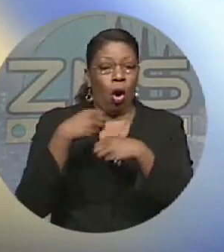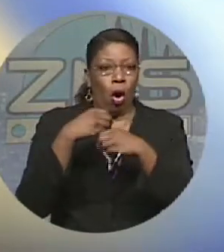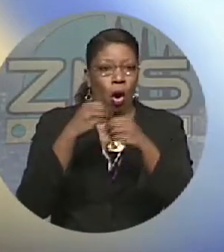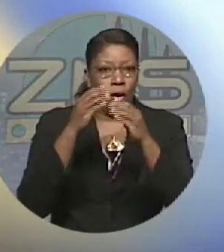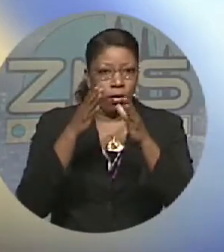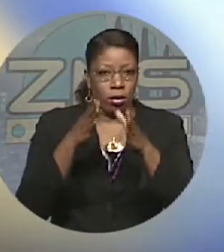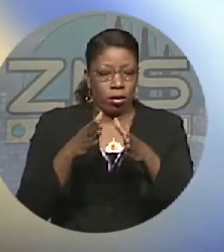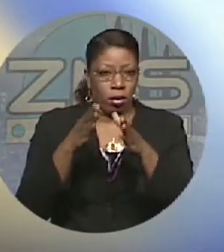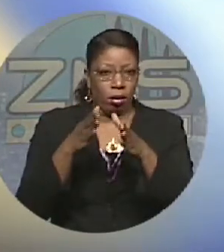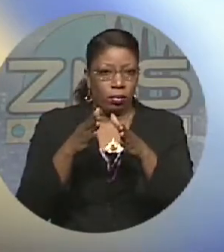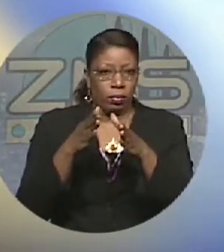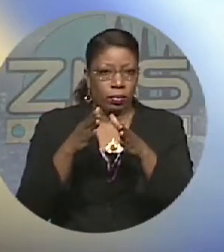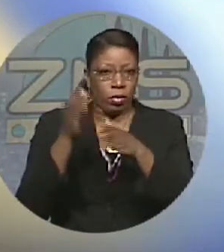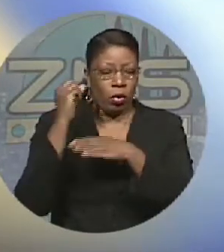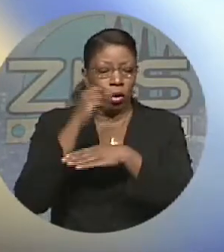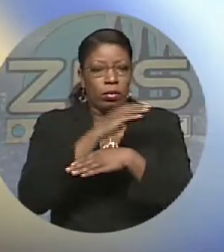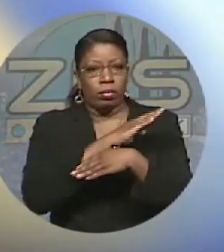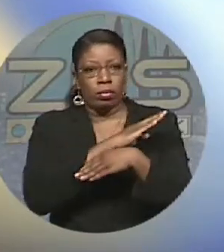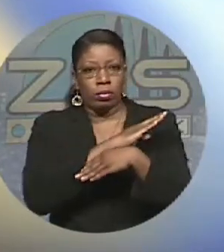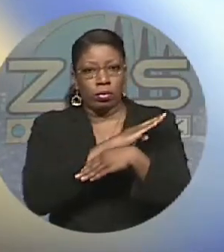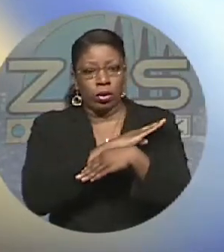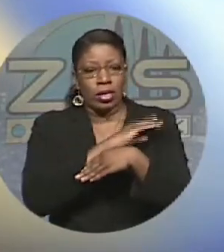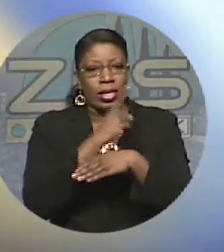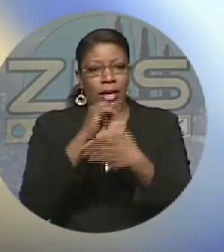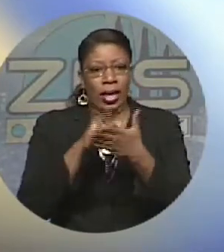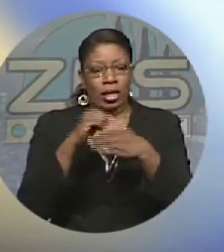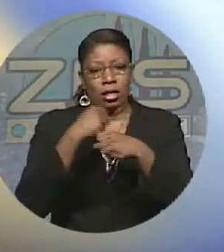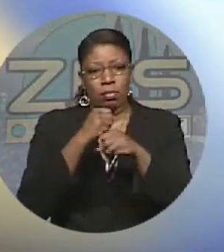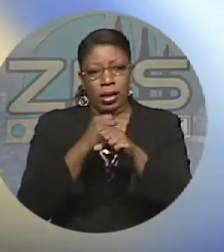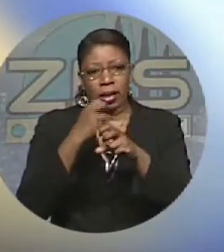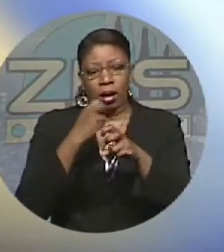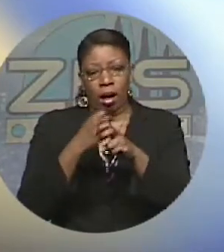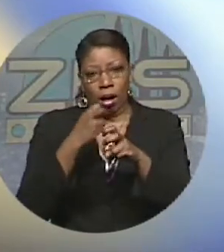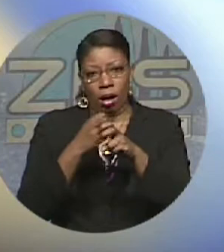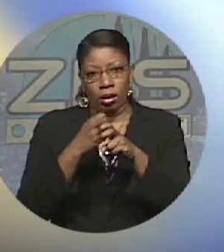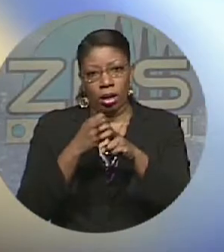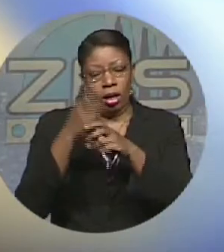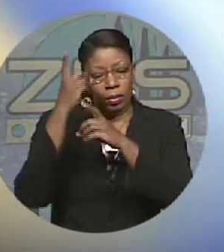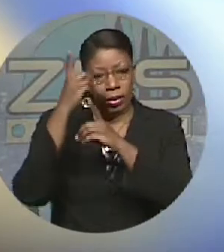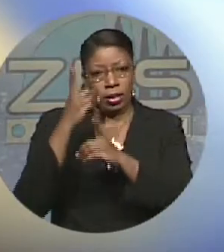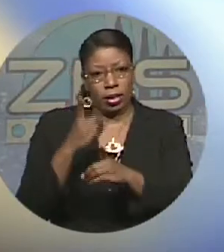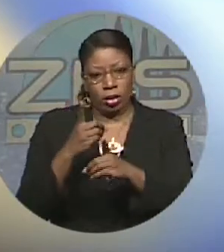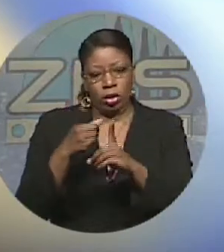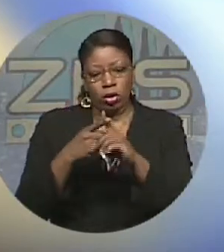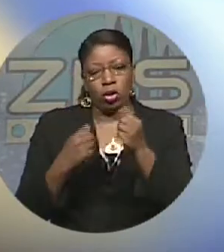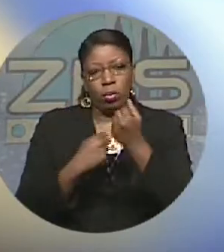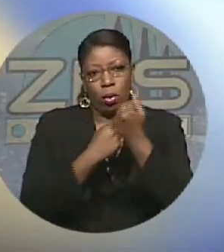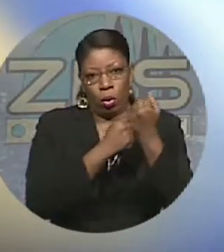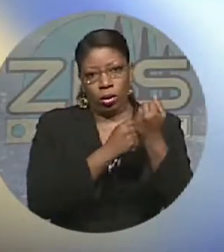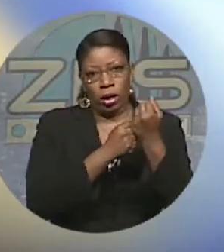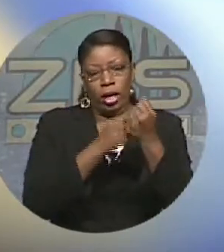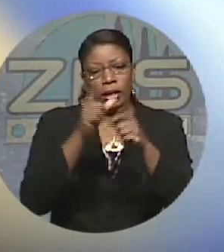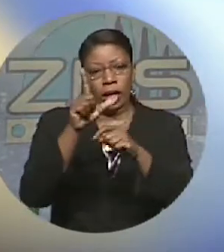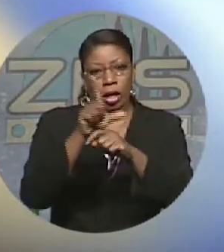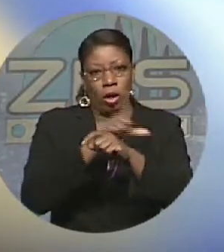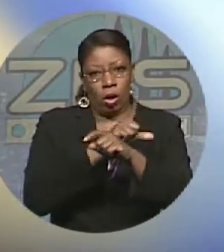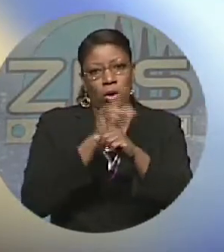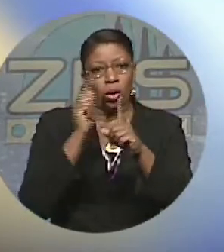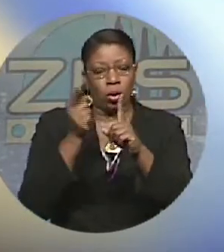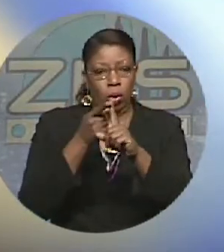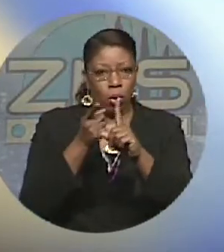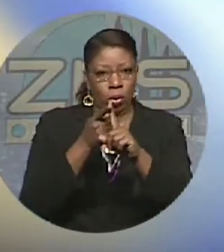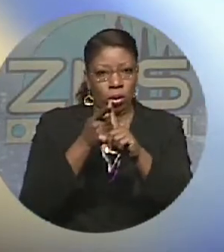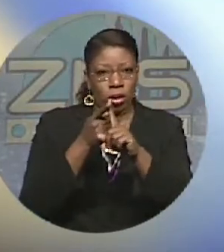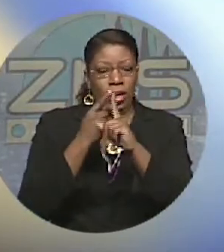today's announcement is a result of making some difficult but necessary decisions to support their long-term goals. Now, in a statement released